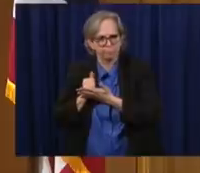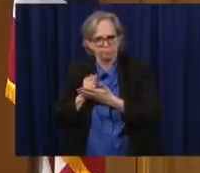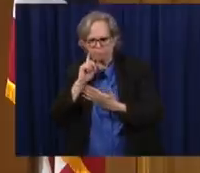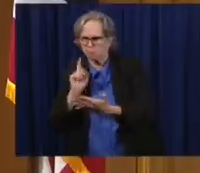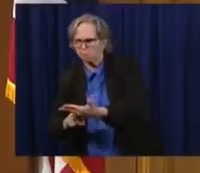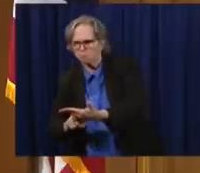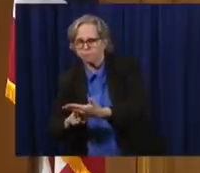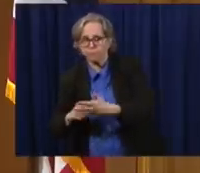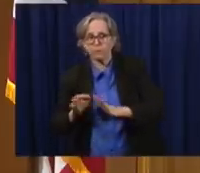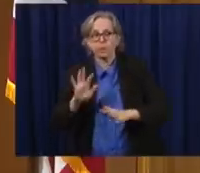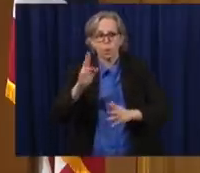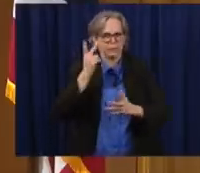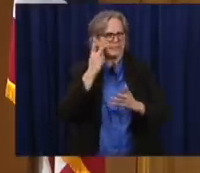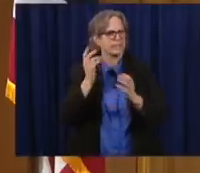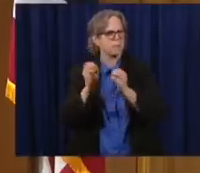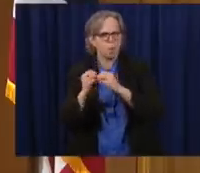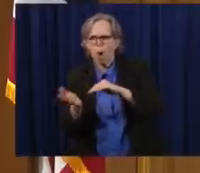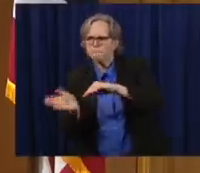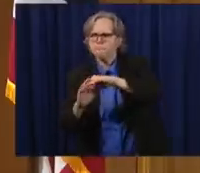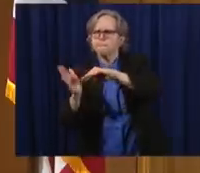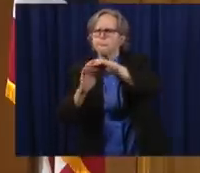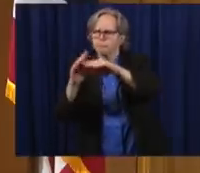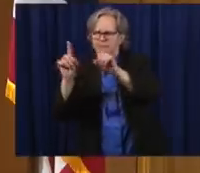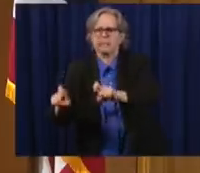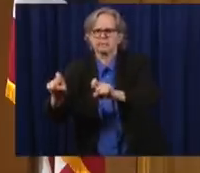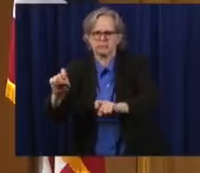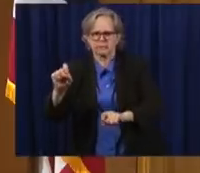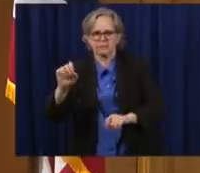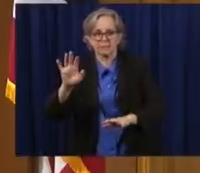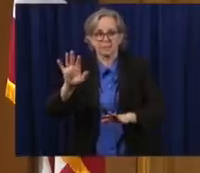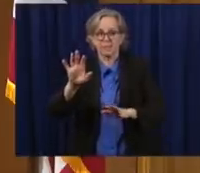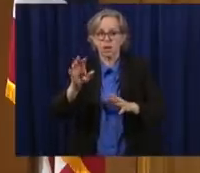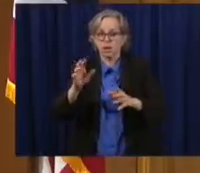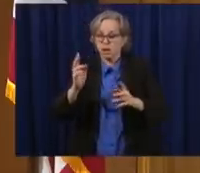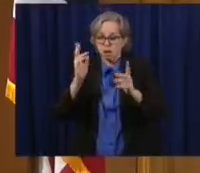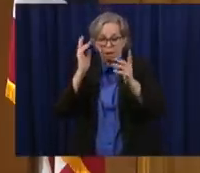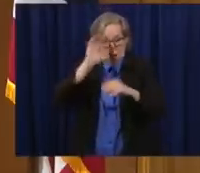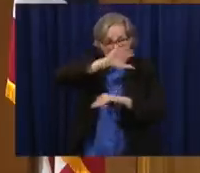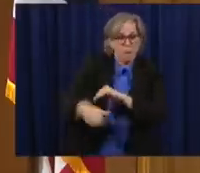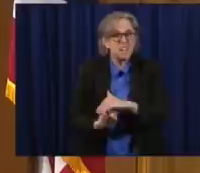to determine over a period of time, it's not going to be done overnight, but,